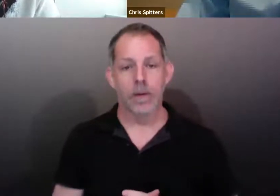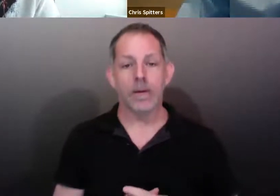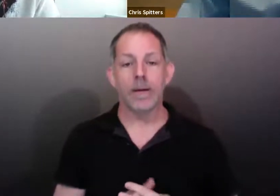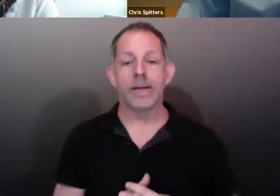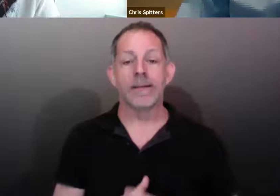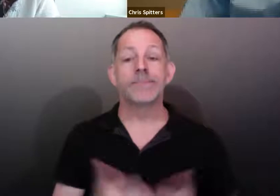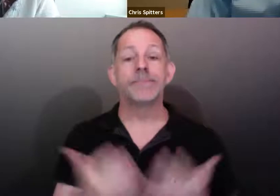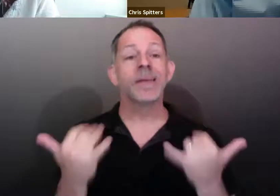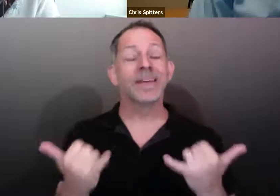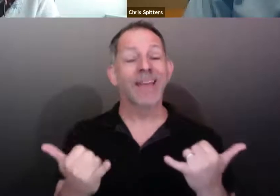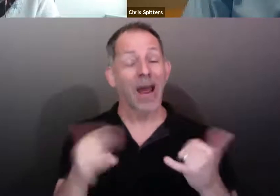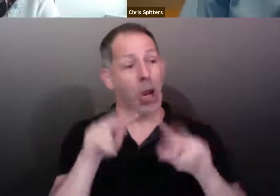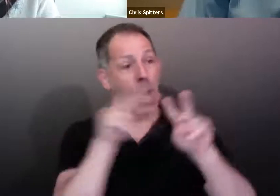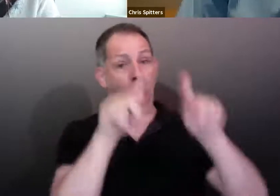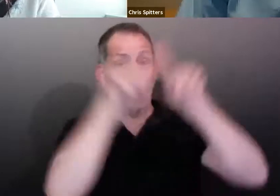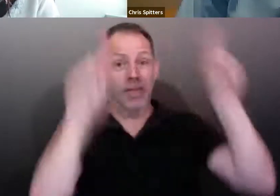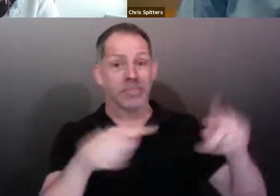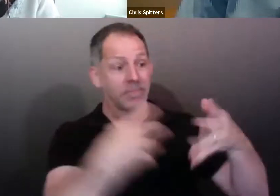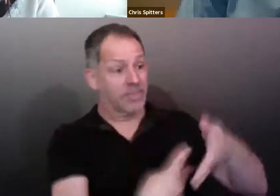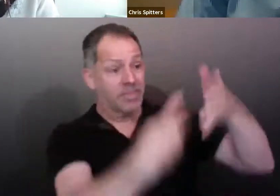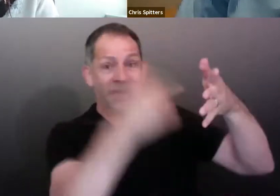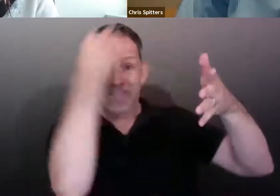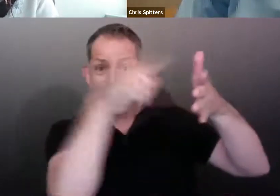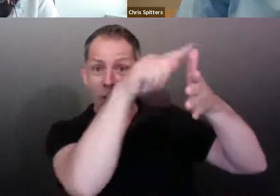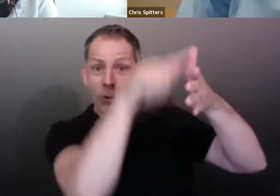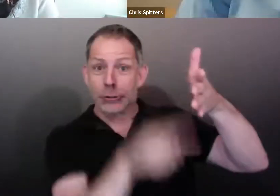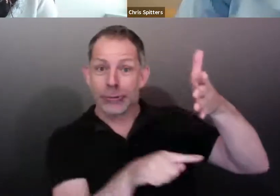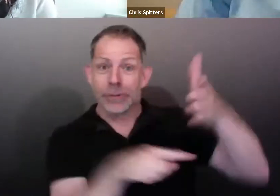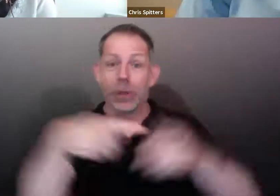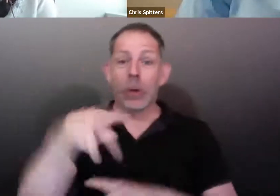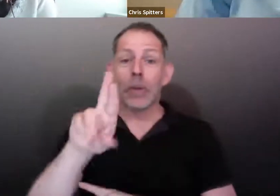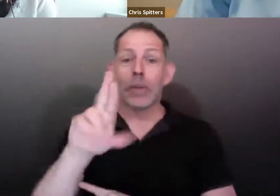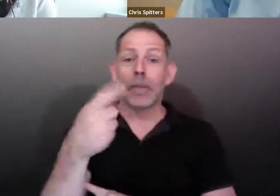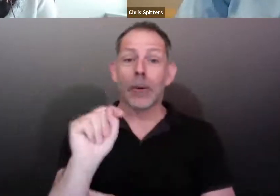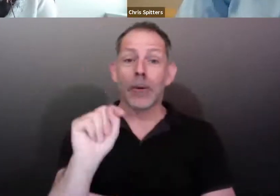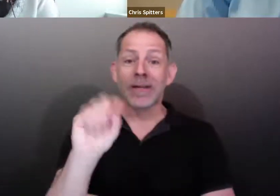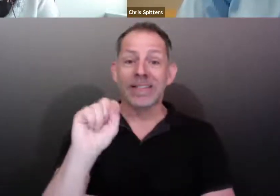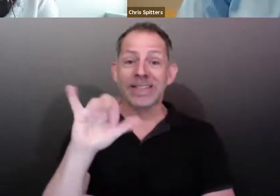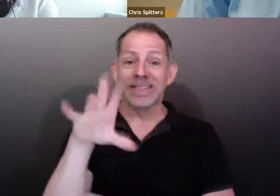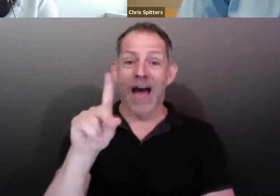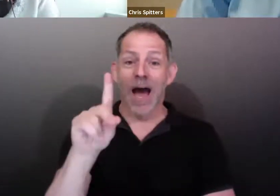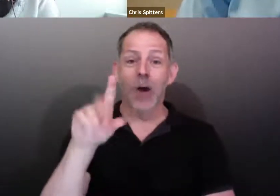smoke website that's called FIRE, F-I-R-E,